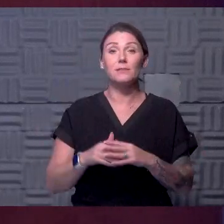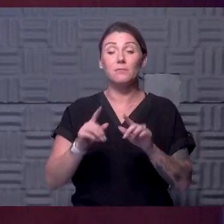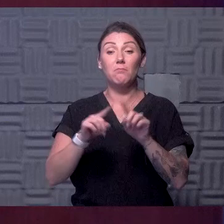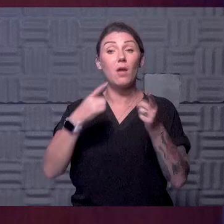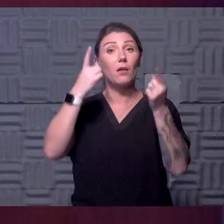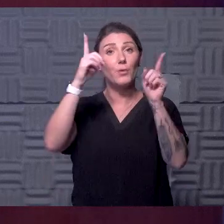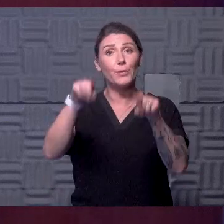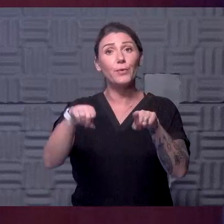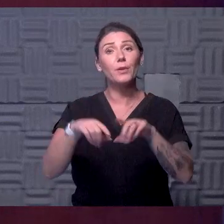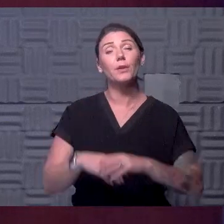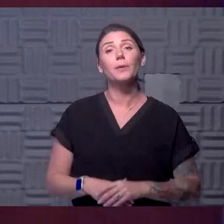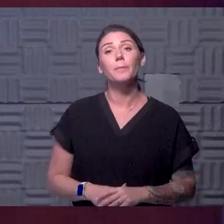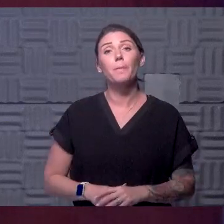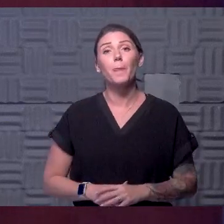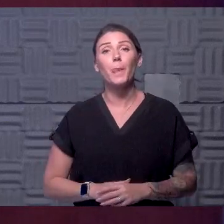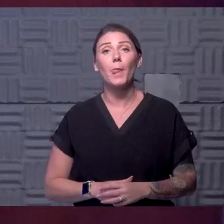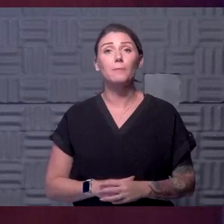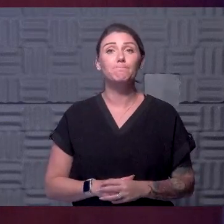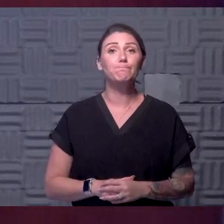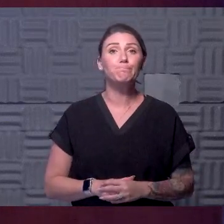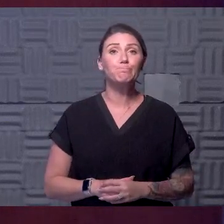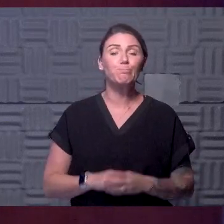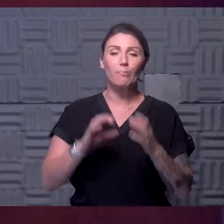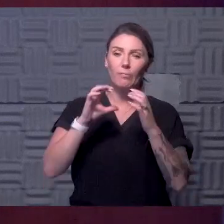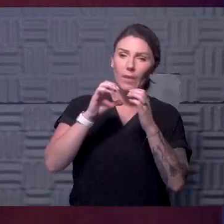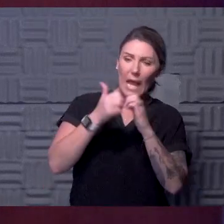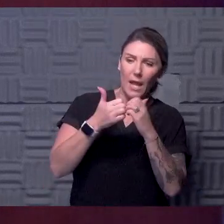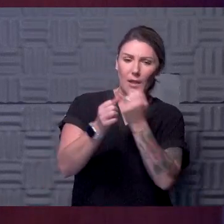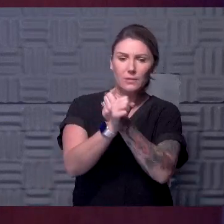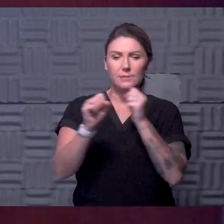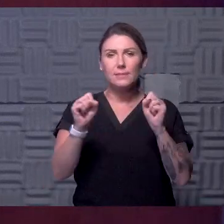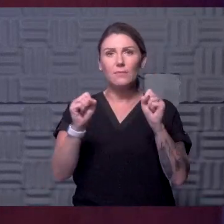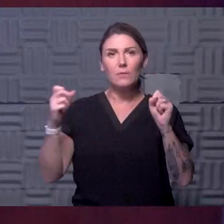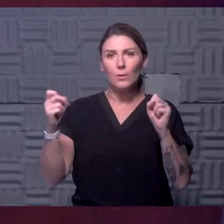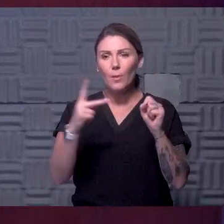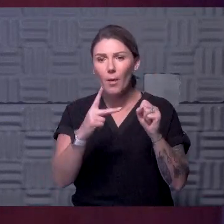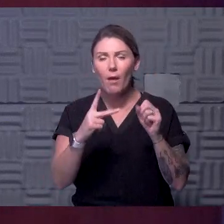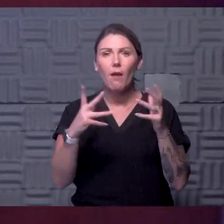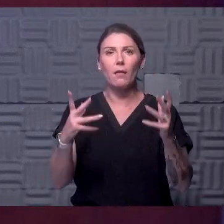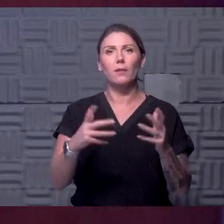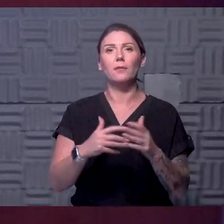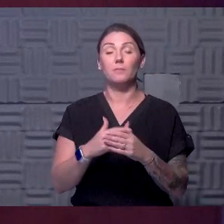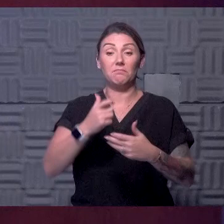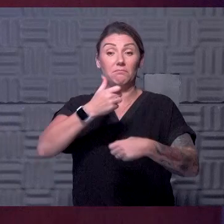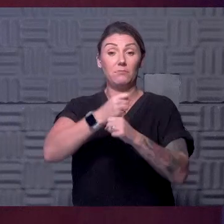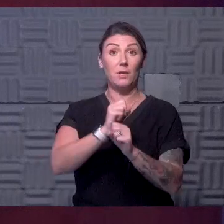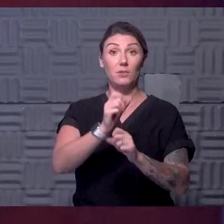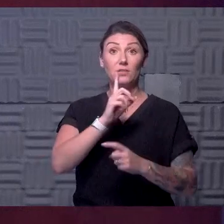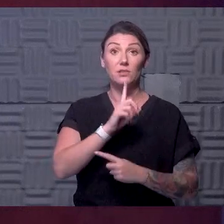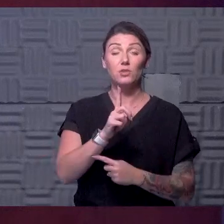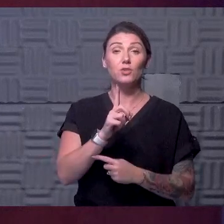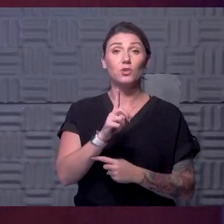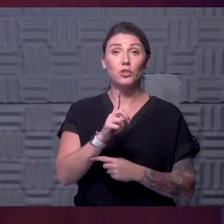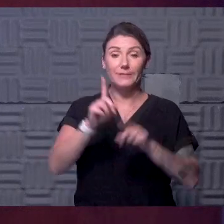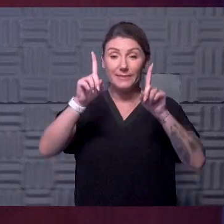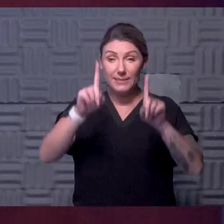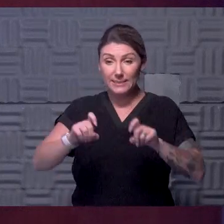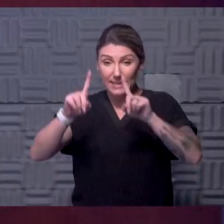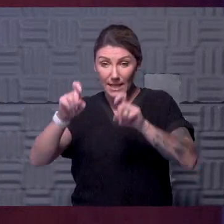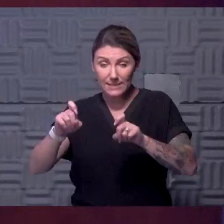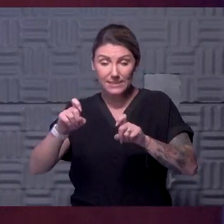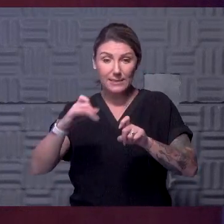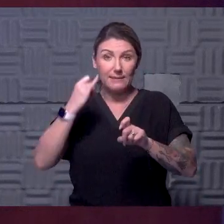going to be you know, how do you safely get them back in? Making sure we know that they were actually tested and they